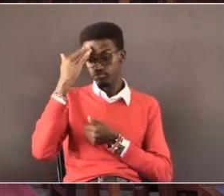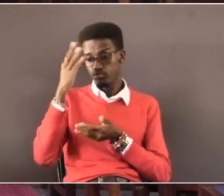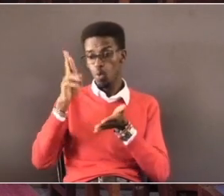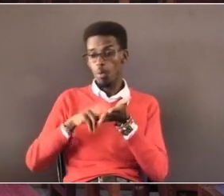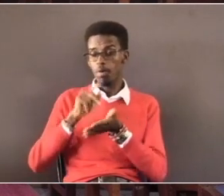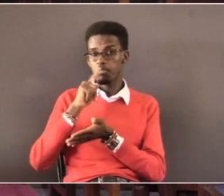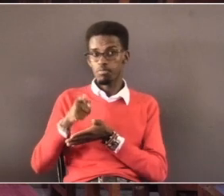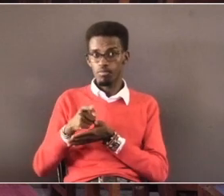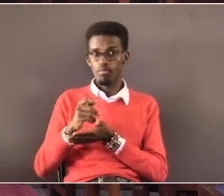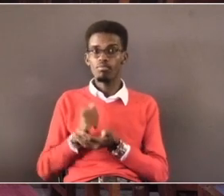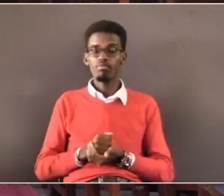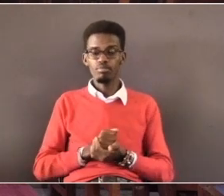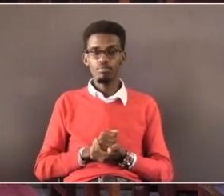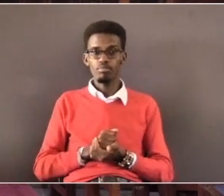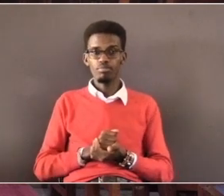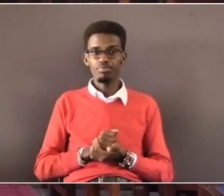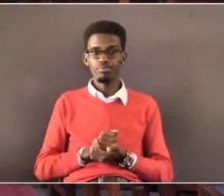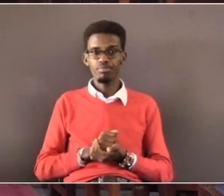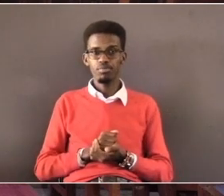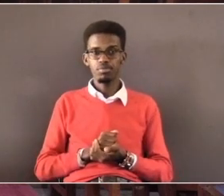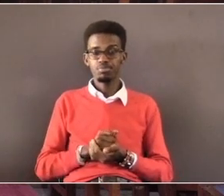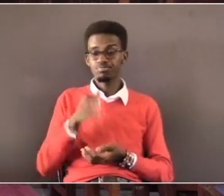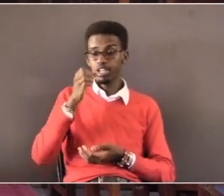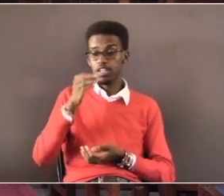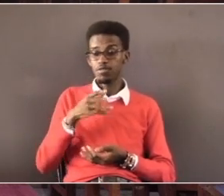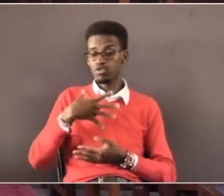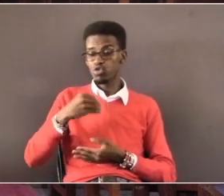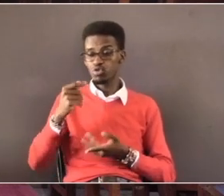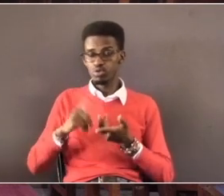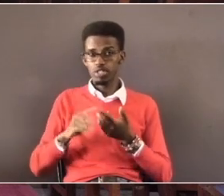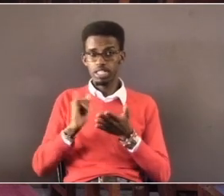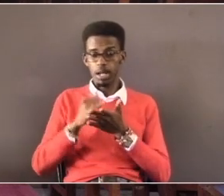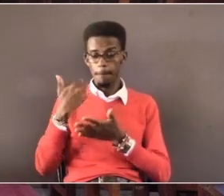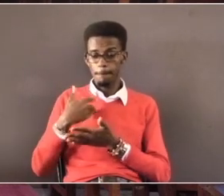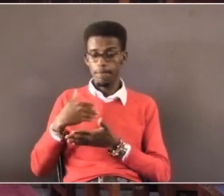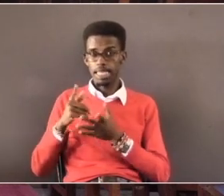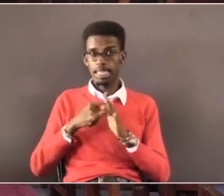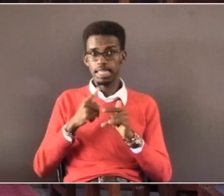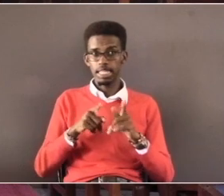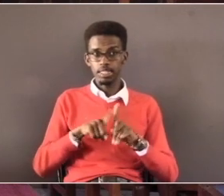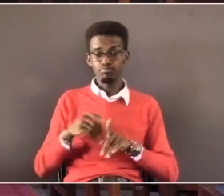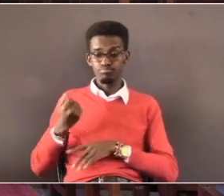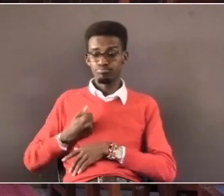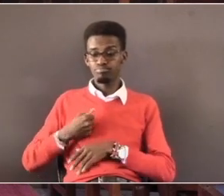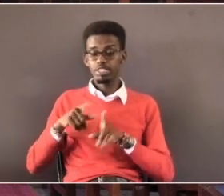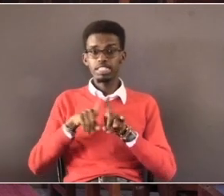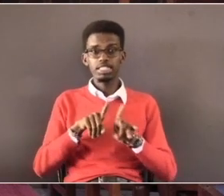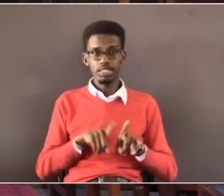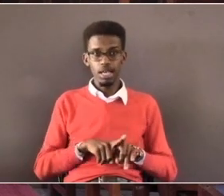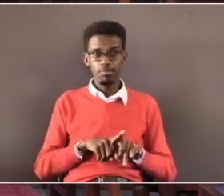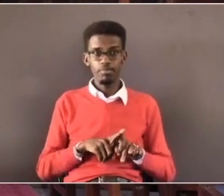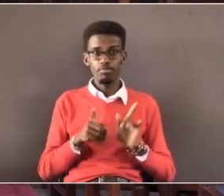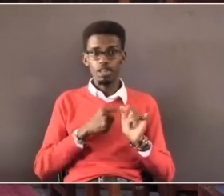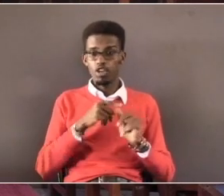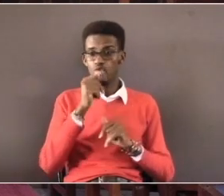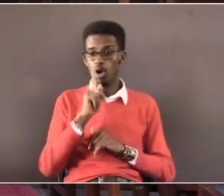this, terms and conditions apply. If you are going to give that person, and it also the ladies can do the same, usually it's not